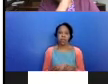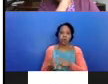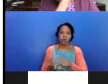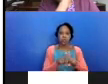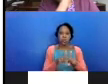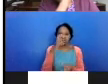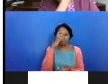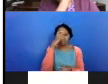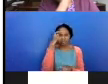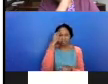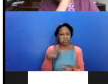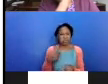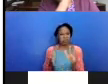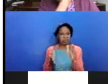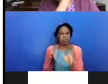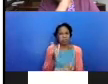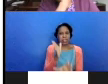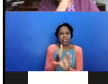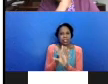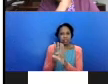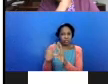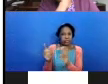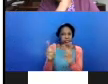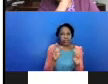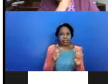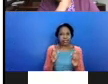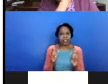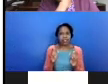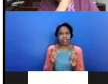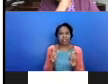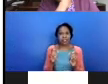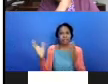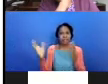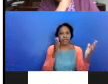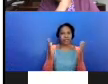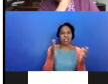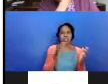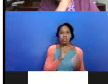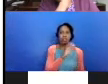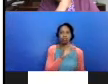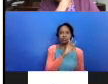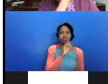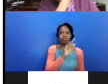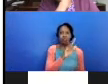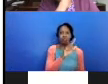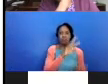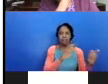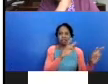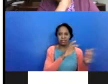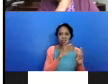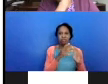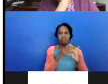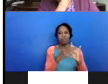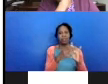trauma being a psychological analysis, and then social analysis, thinking in terms of masculinity. But really now I see